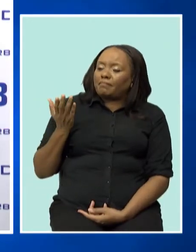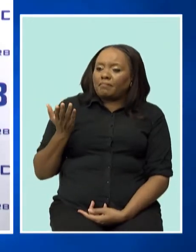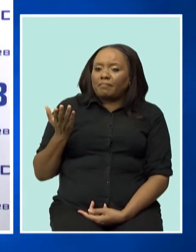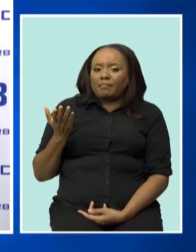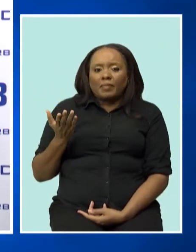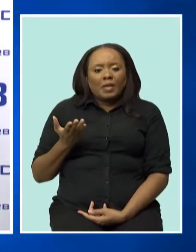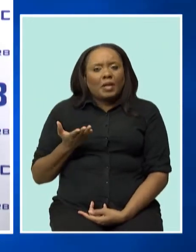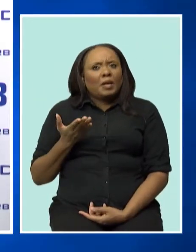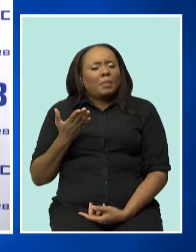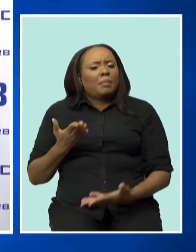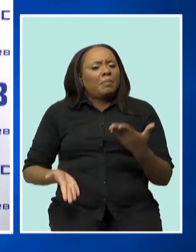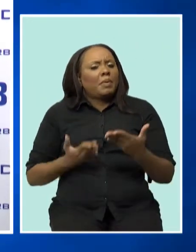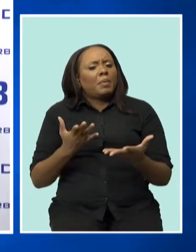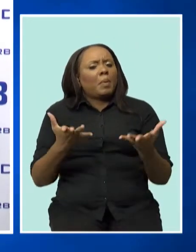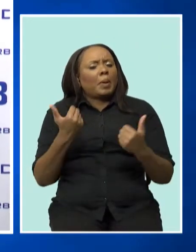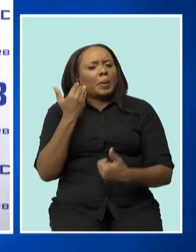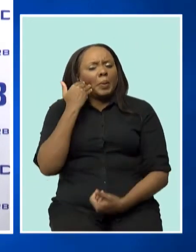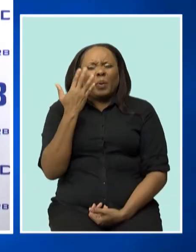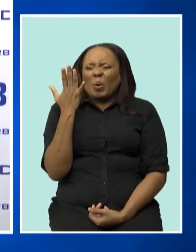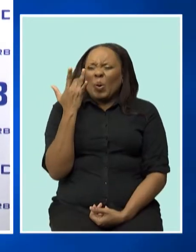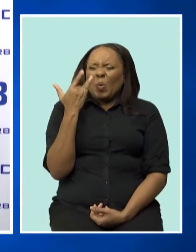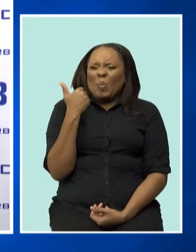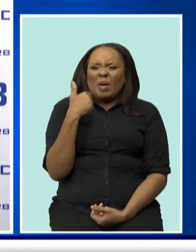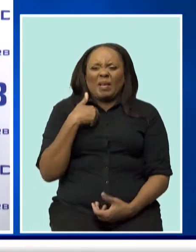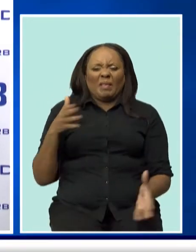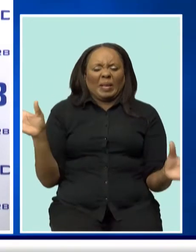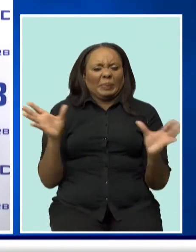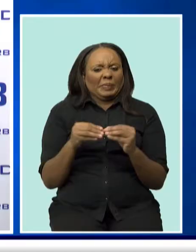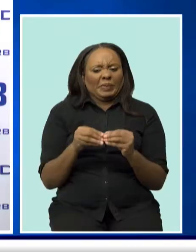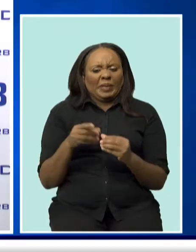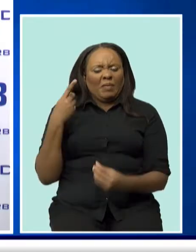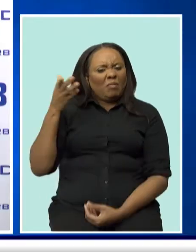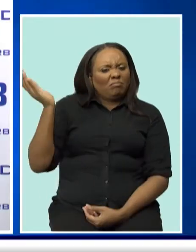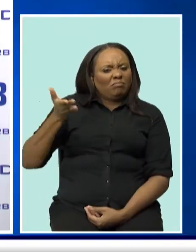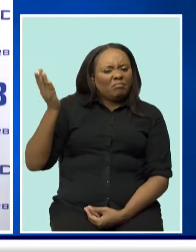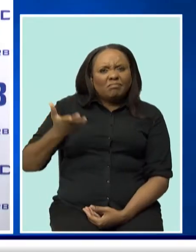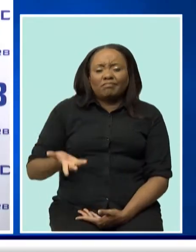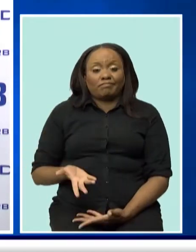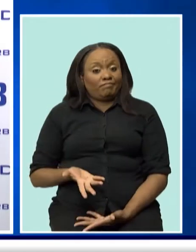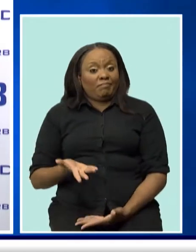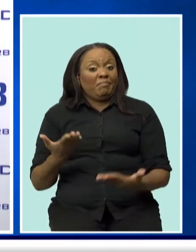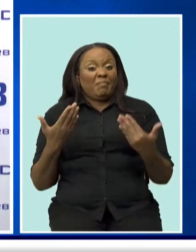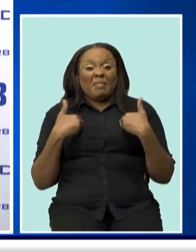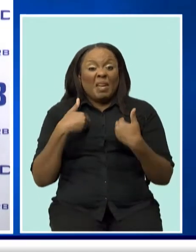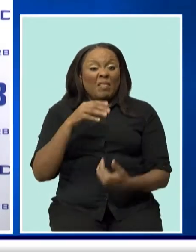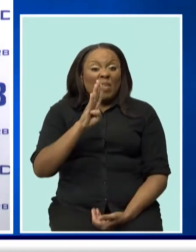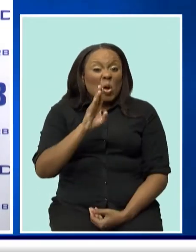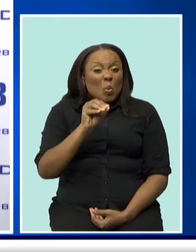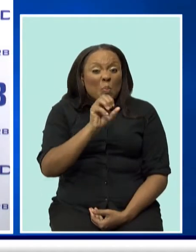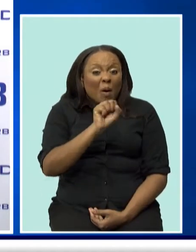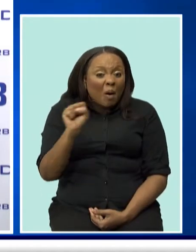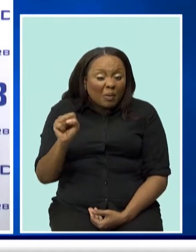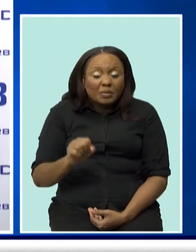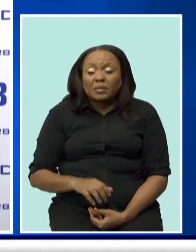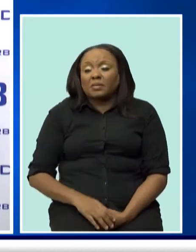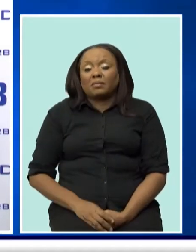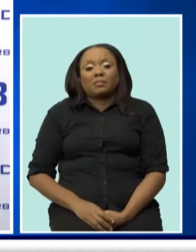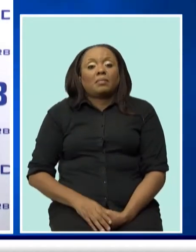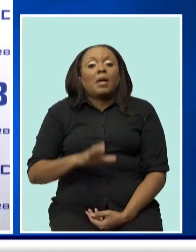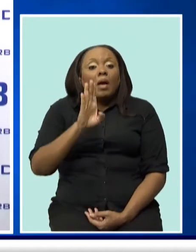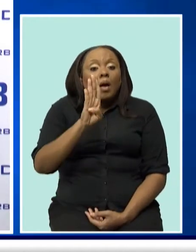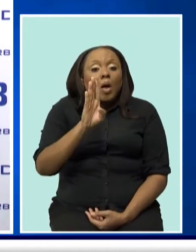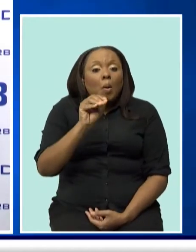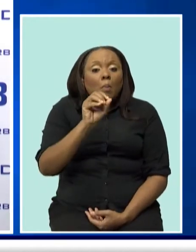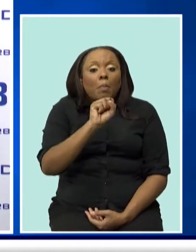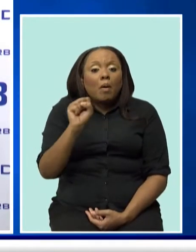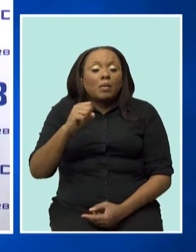press conference now? The Boss bonds have been around for a while. We had Boss before, now we got Boss Plus. Why this